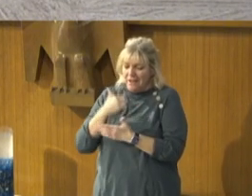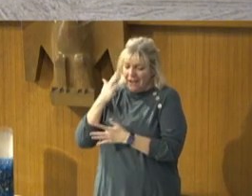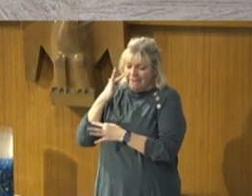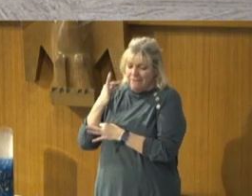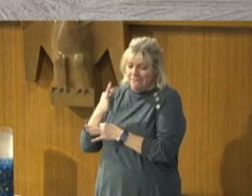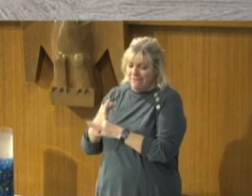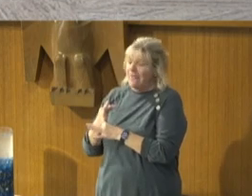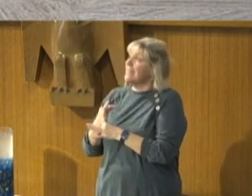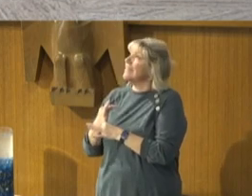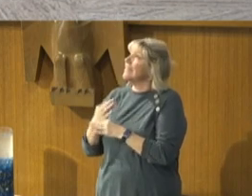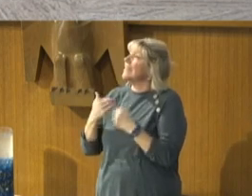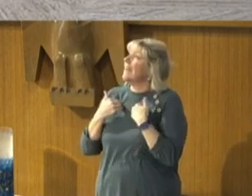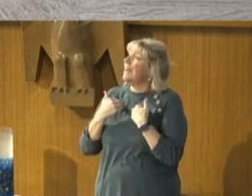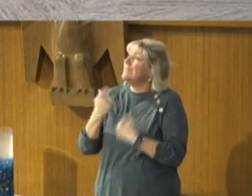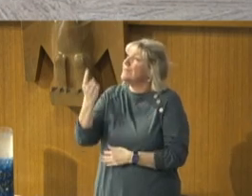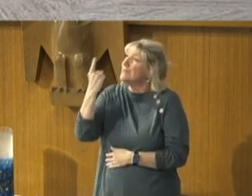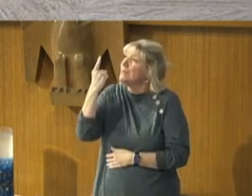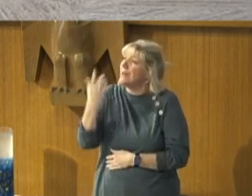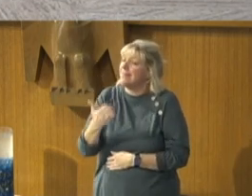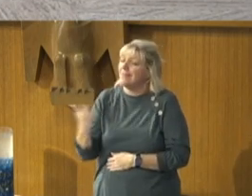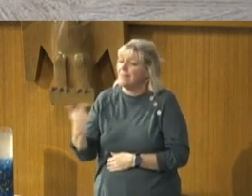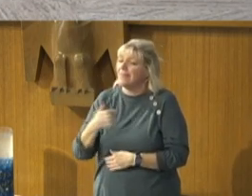but one.